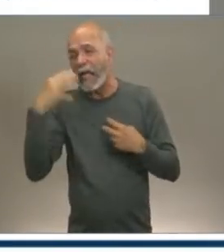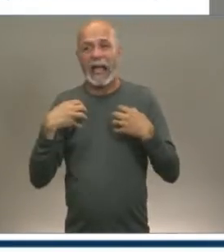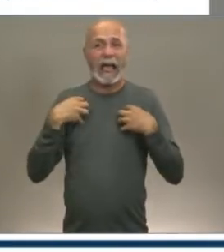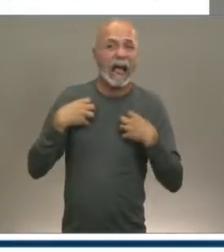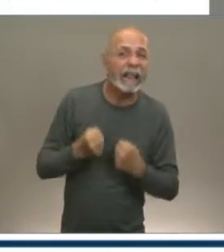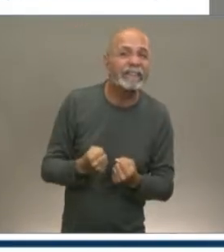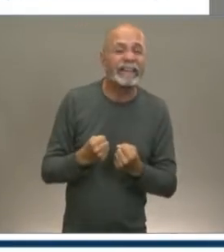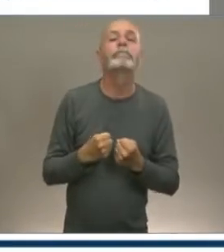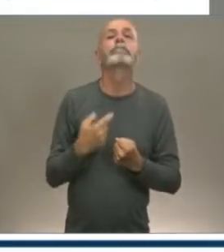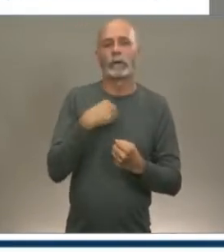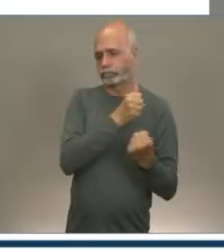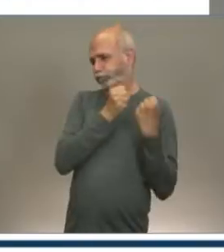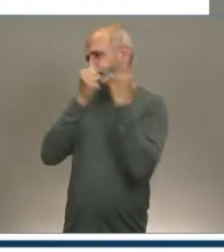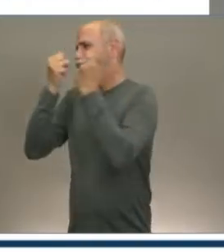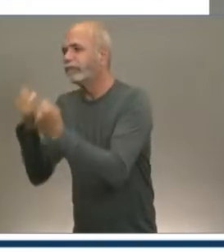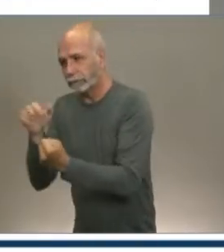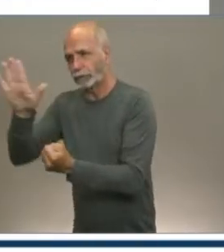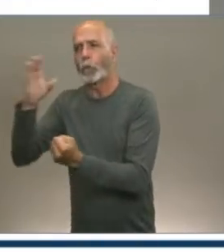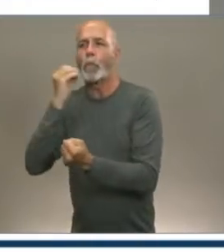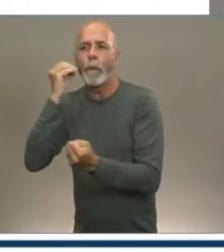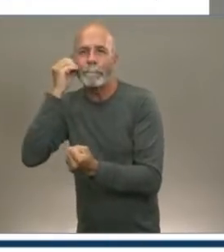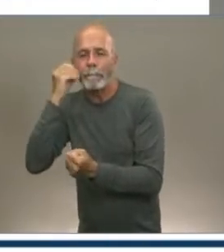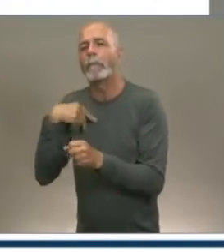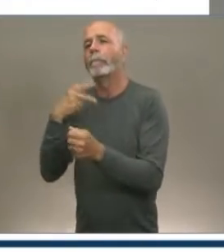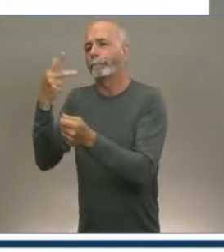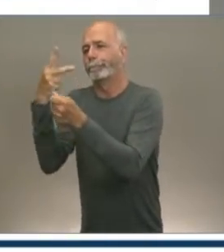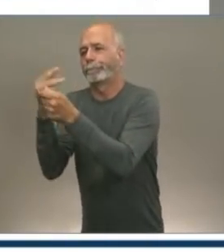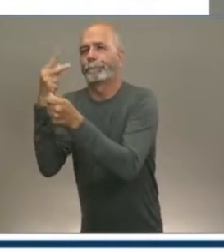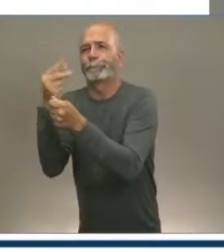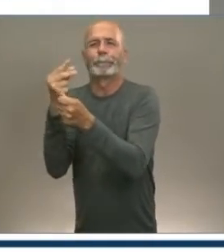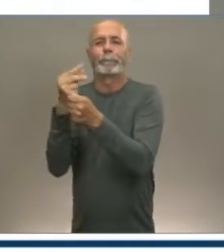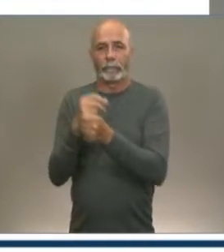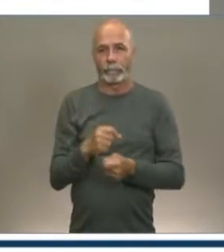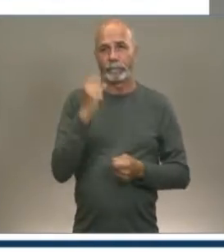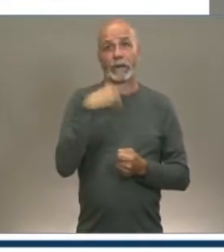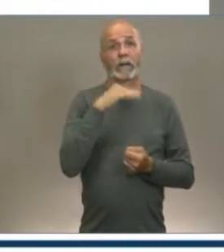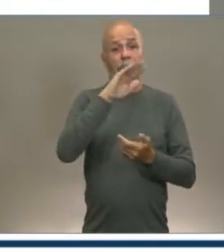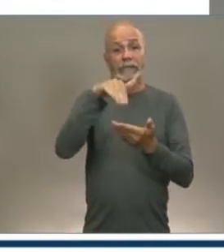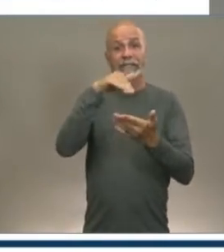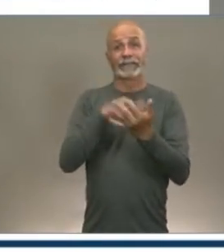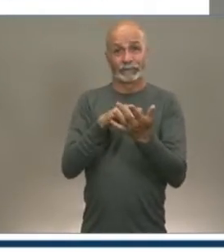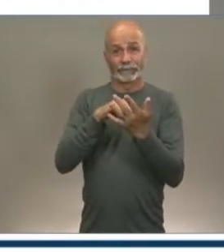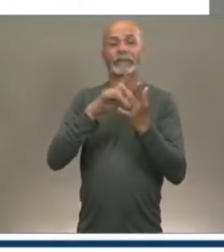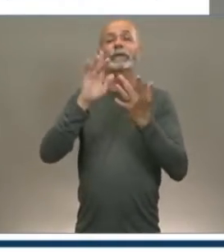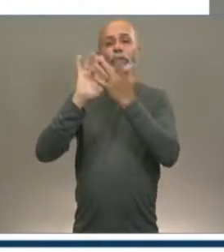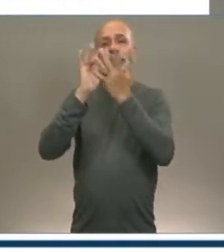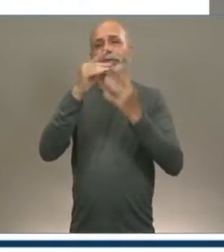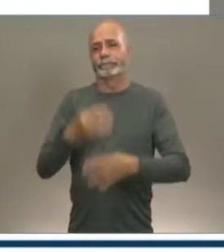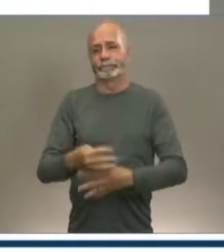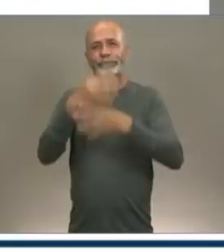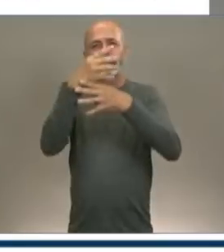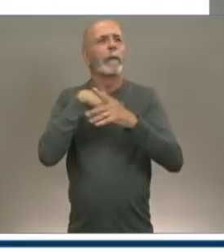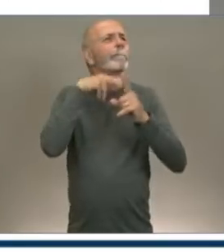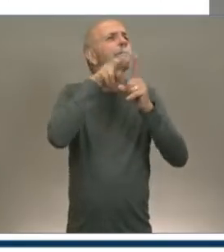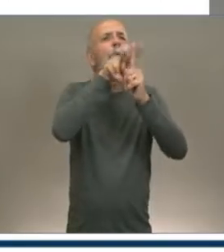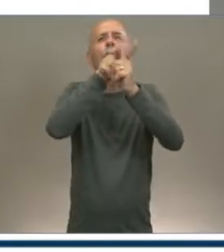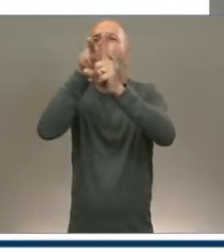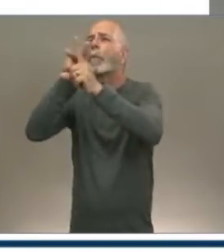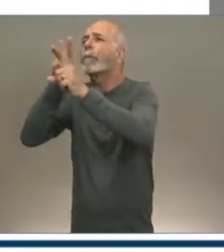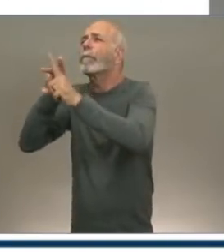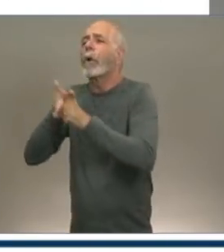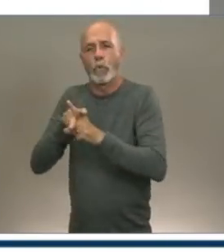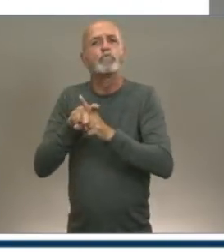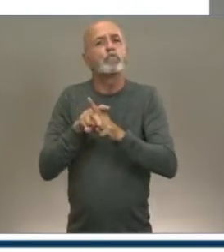Our central booking system has every appointment in one place. There have been a few glitches, but overall it's easy